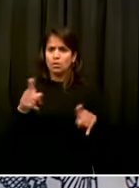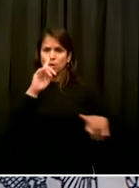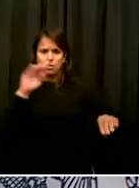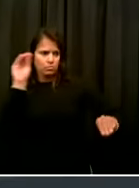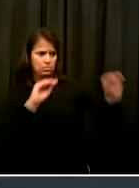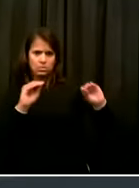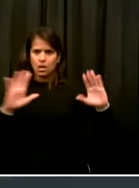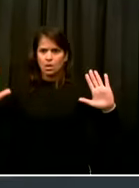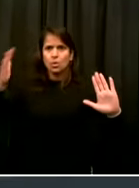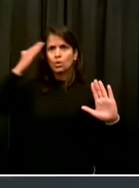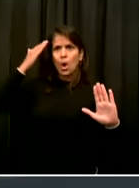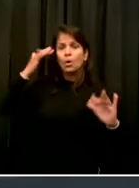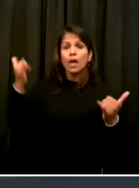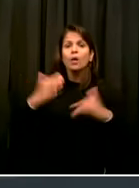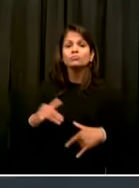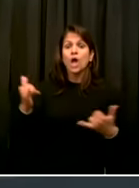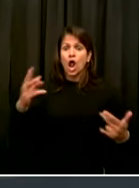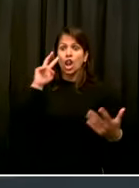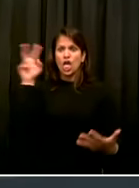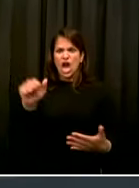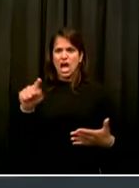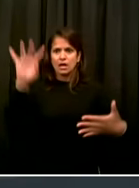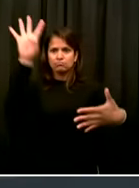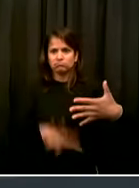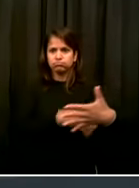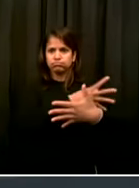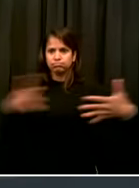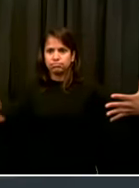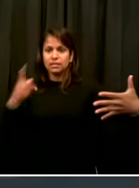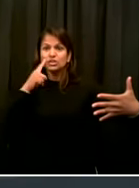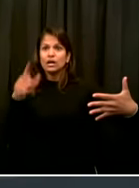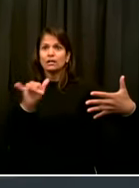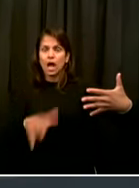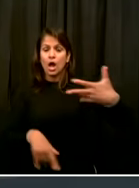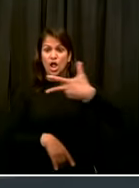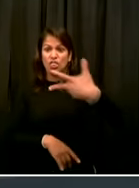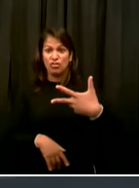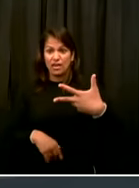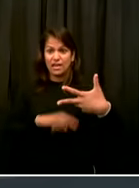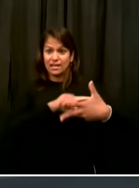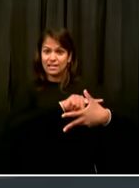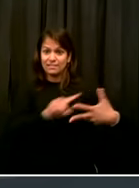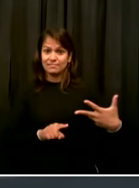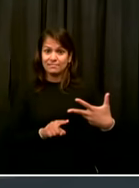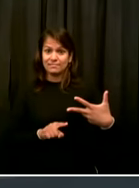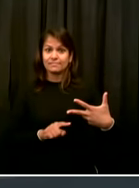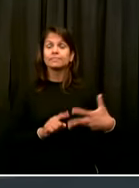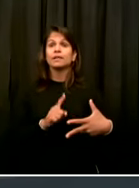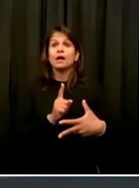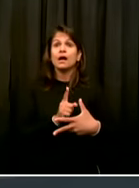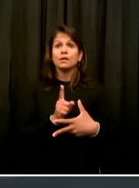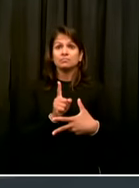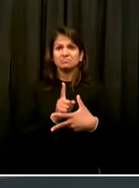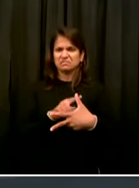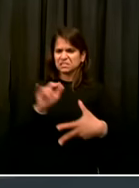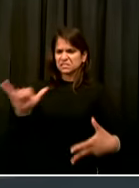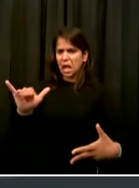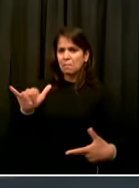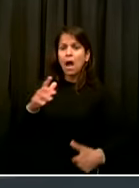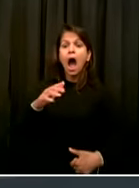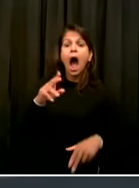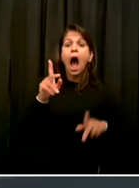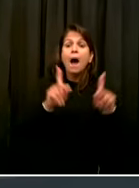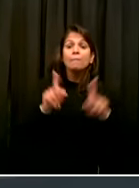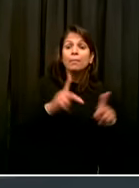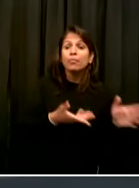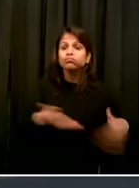indicators. Indicator one, daily number of people admitted to New York City hospitals for suspected COVID-19. So again, the threshold